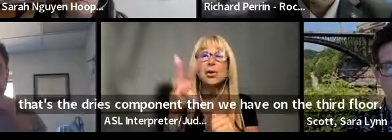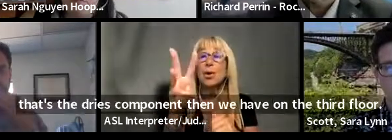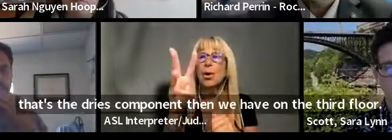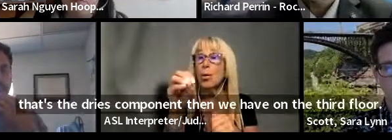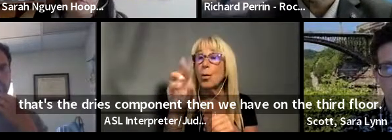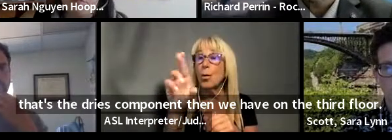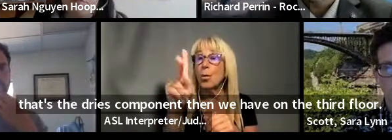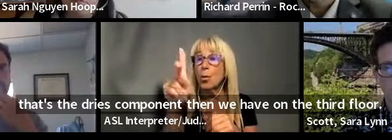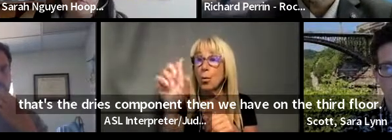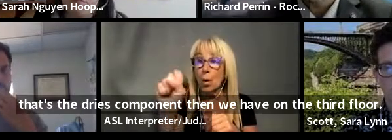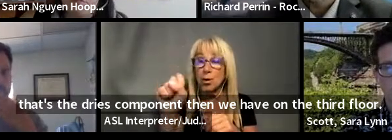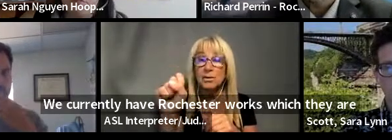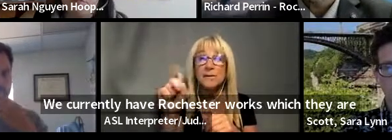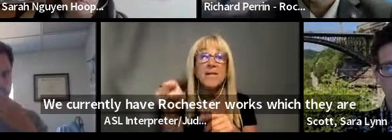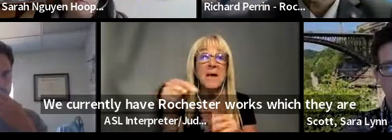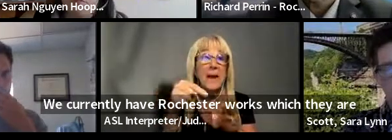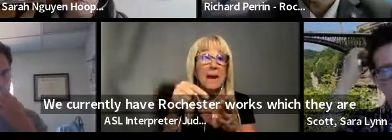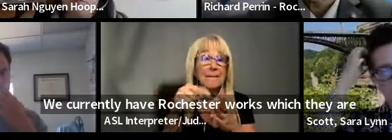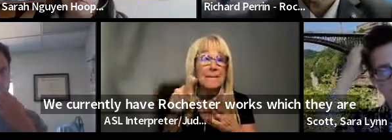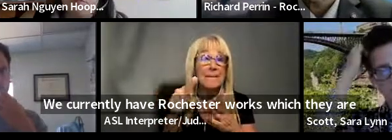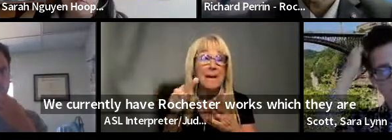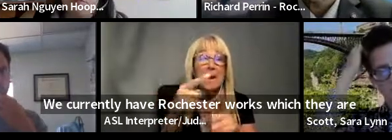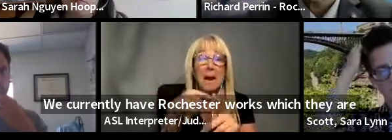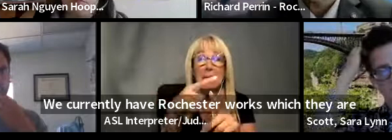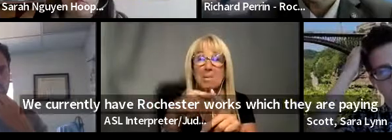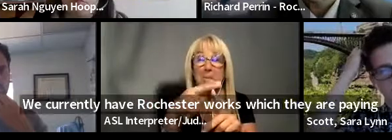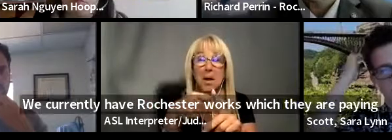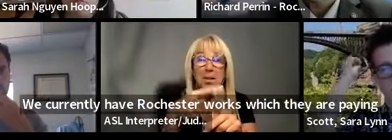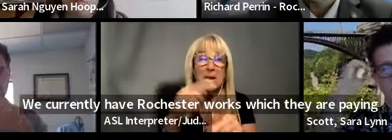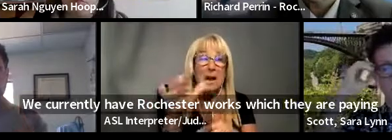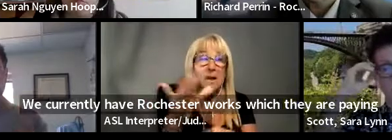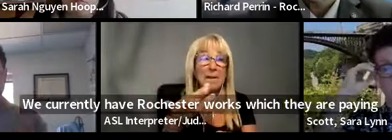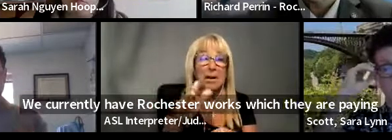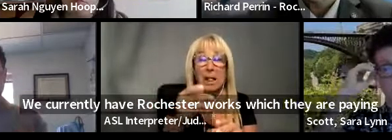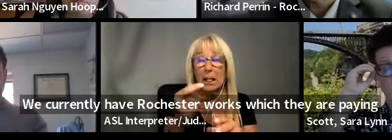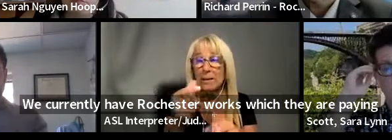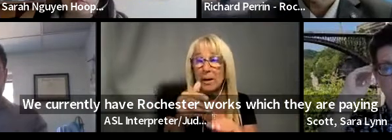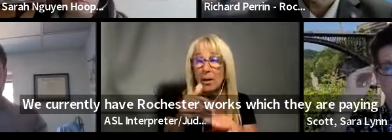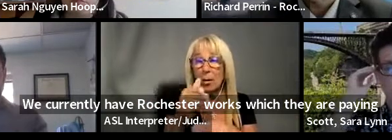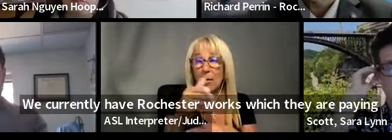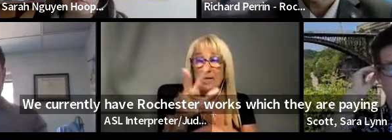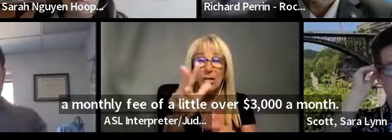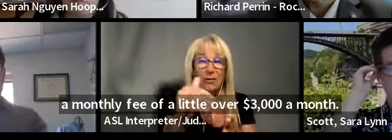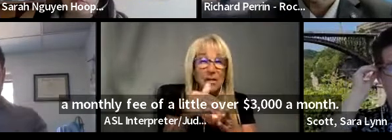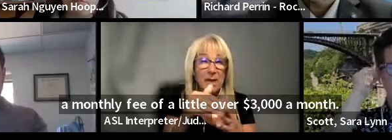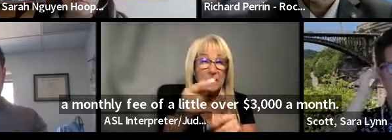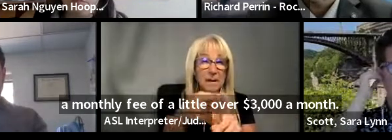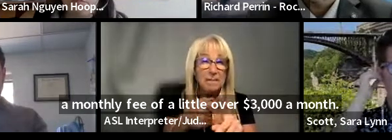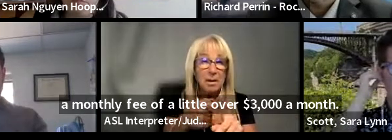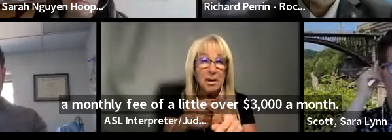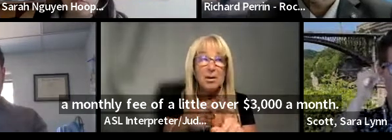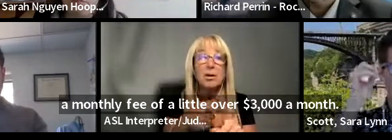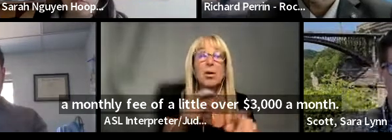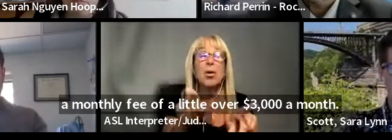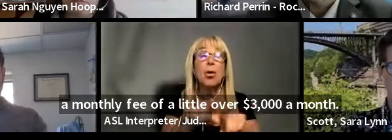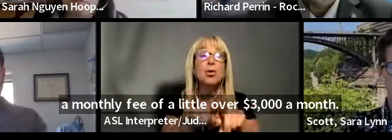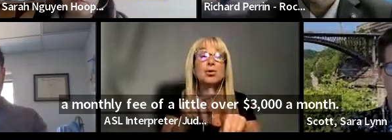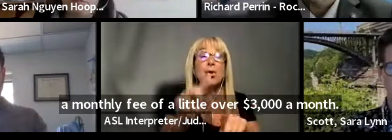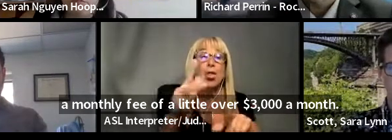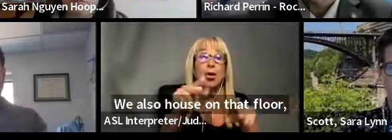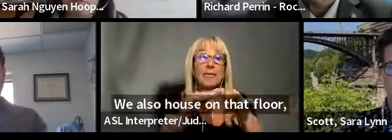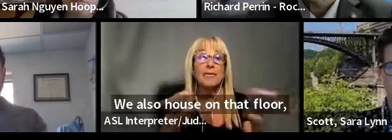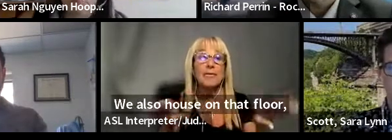paying a monthly fee of a little over $3,000 a month. We also house on that floor